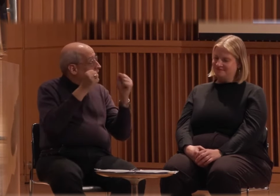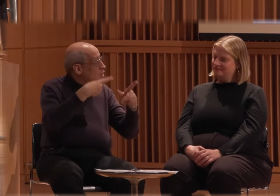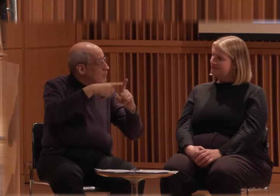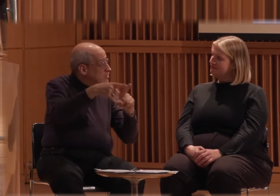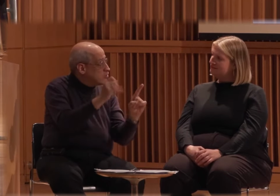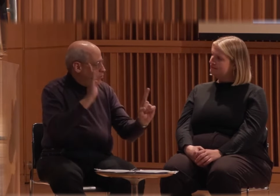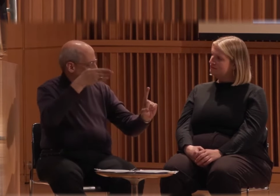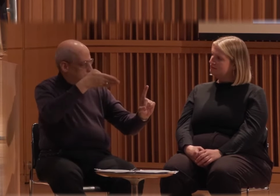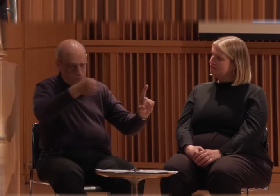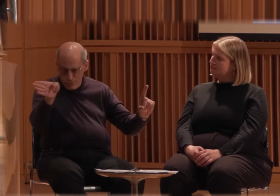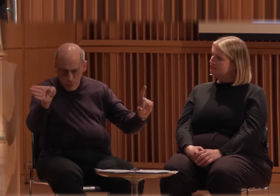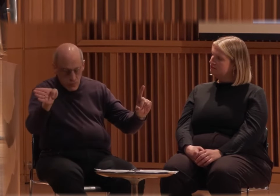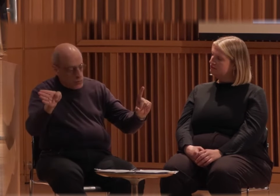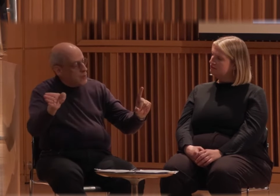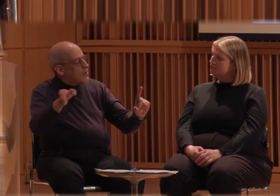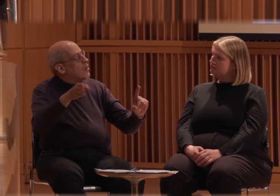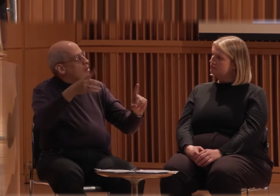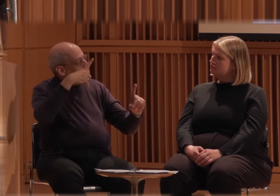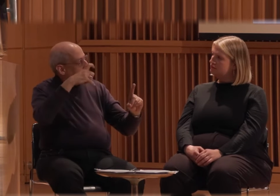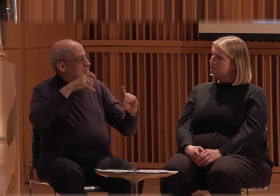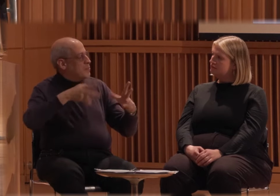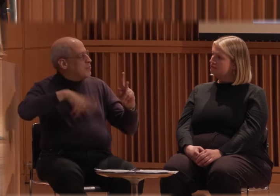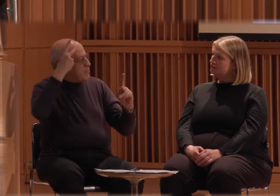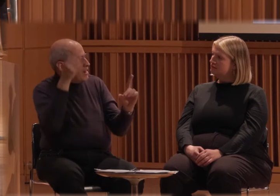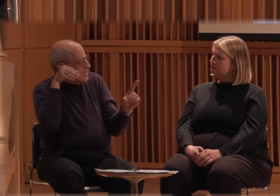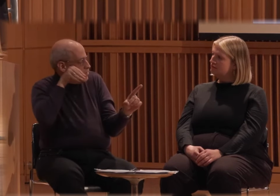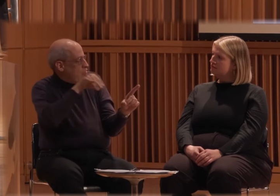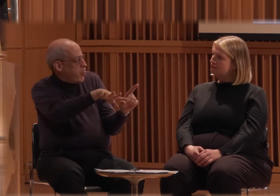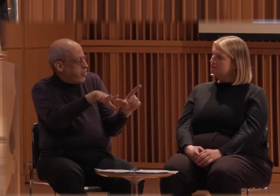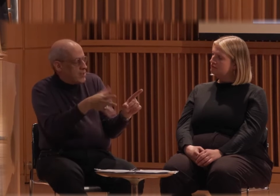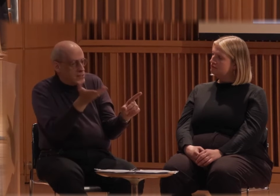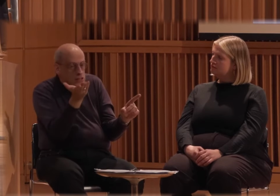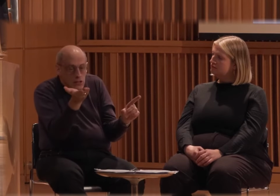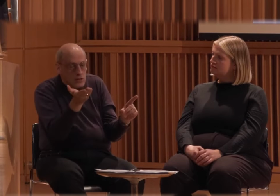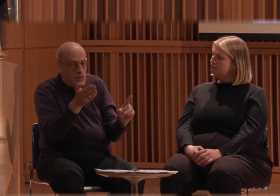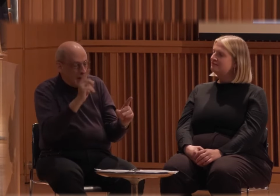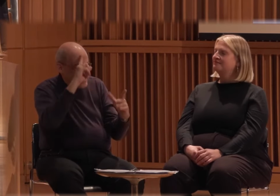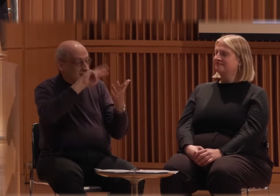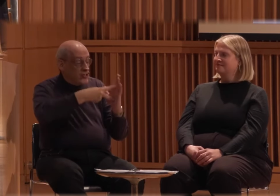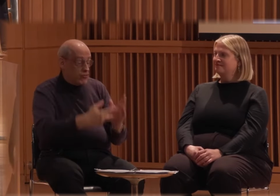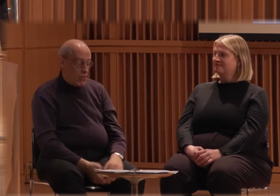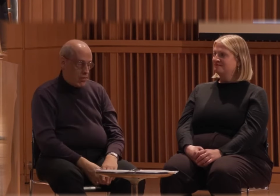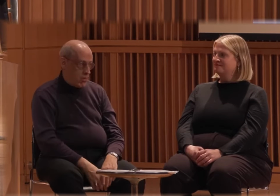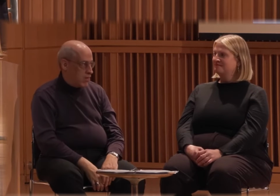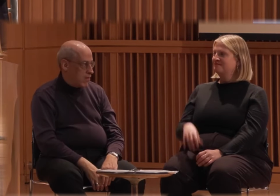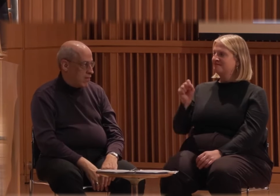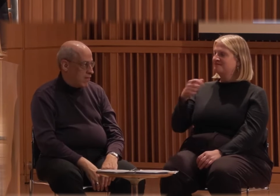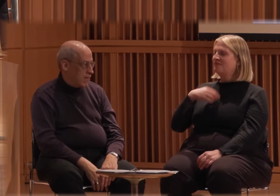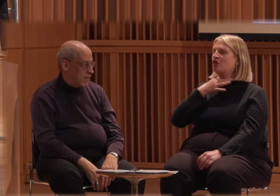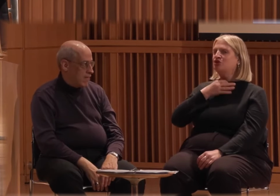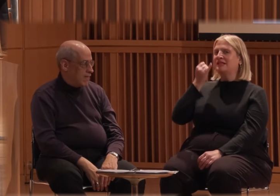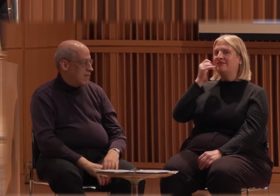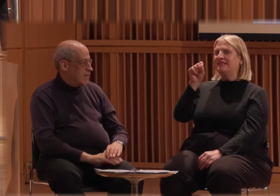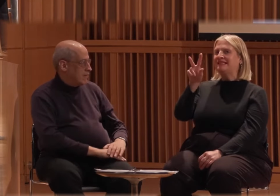vitriolic, politicized ways. So that is a tension. I was wondering if, Steve, you could go to the